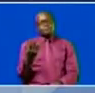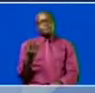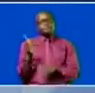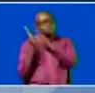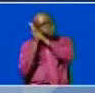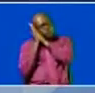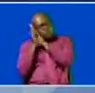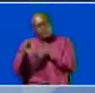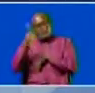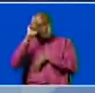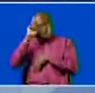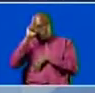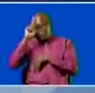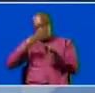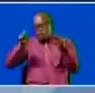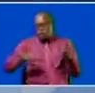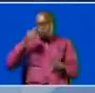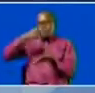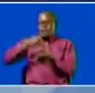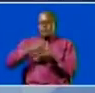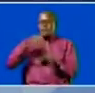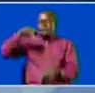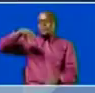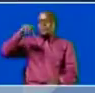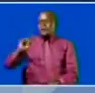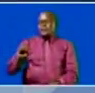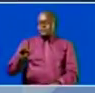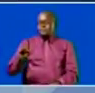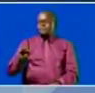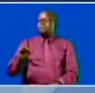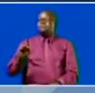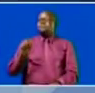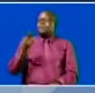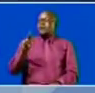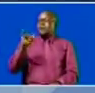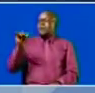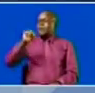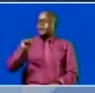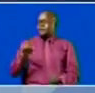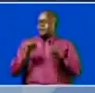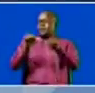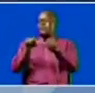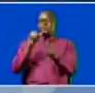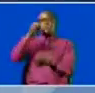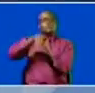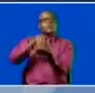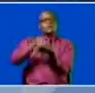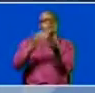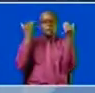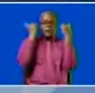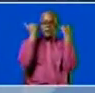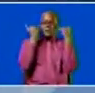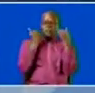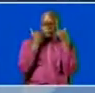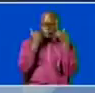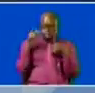in police cells for graft, including Principal Secretary Lilian Omolo, whose NYS case is still pending in court. But